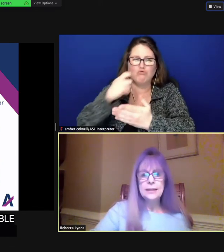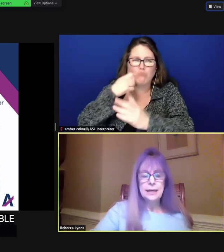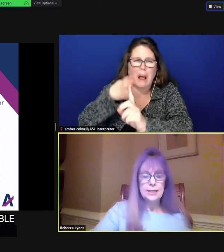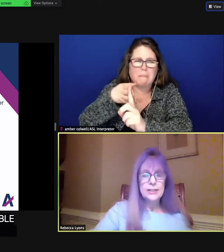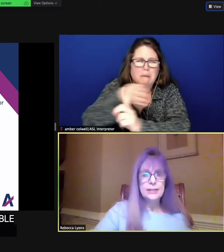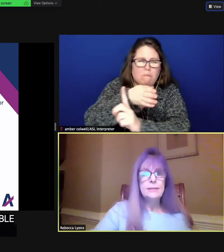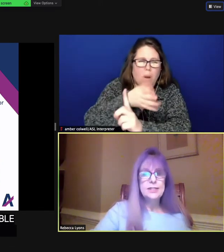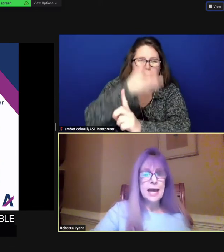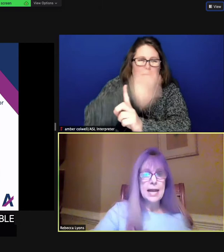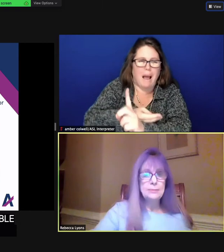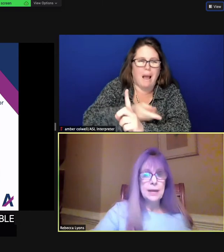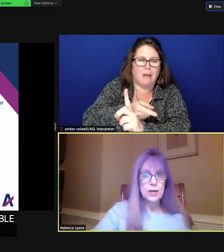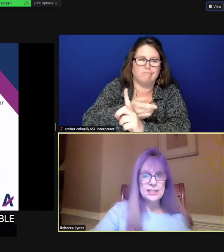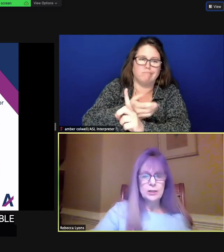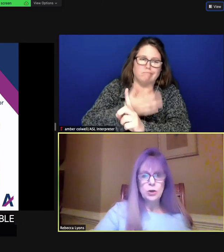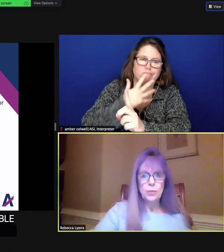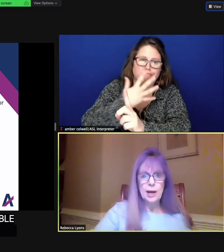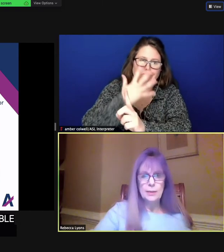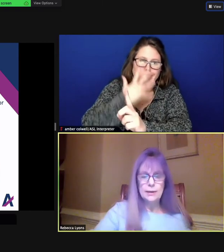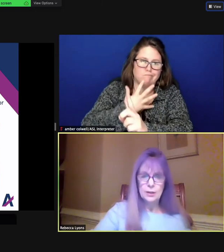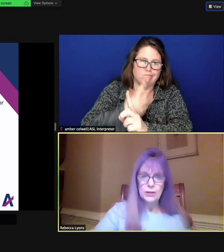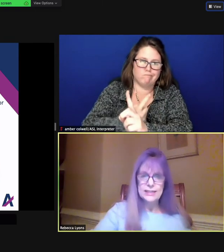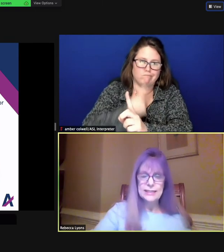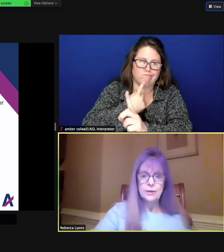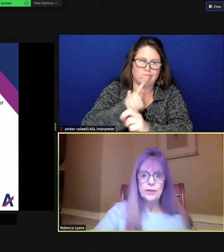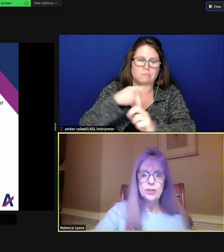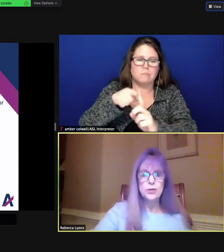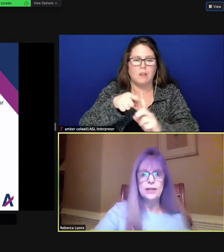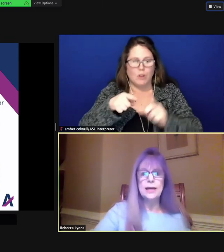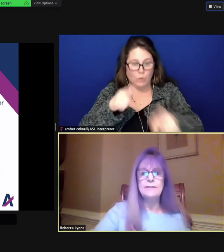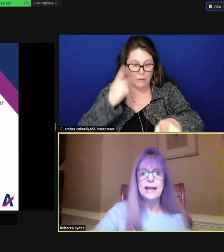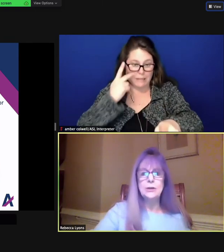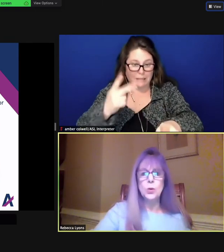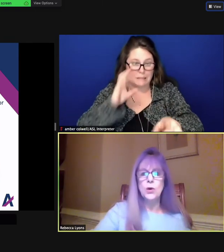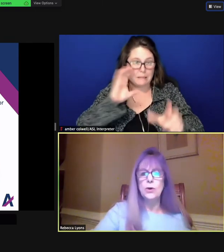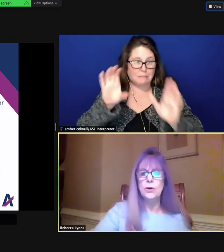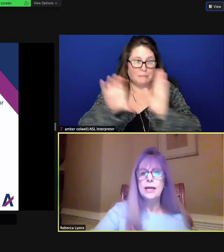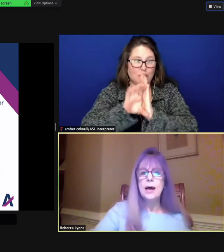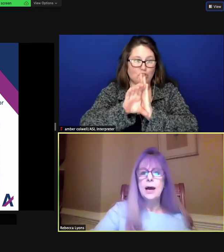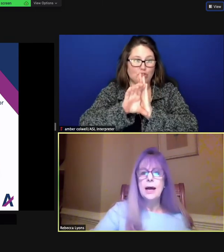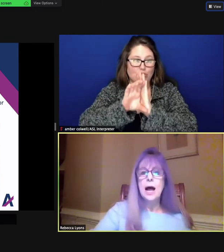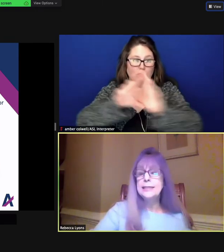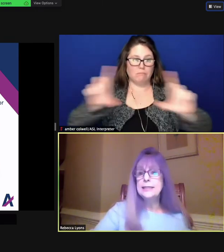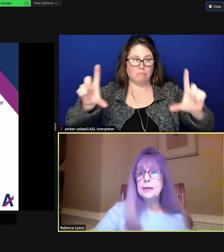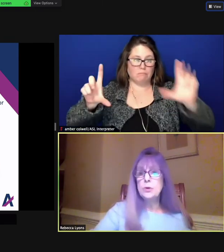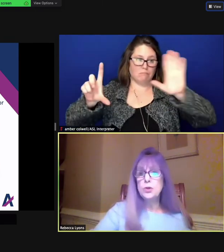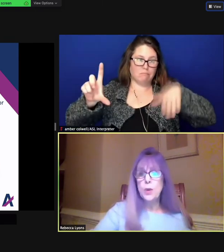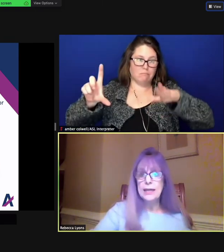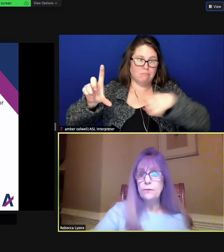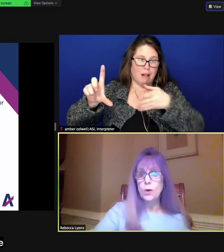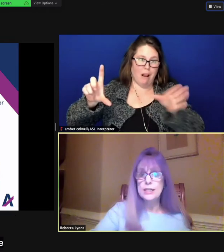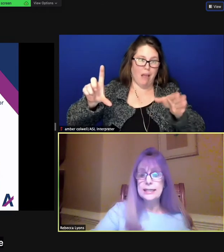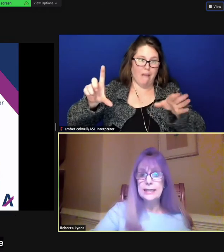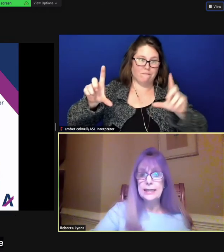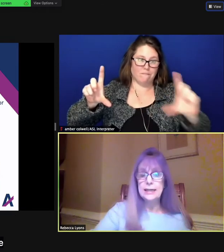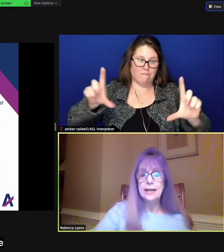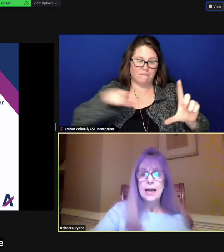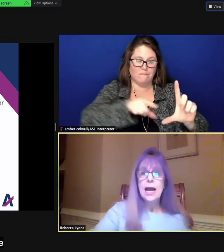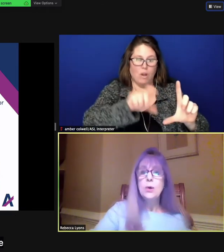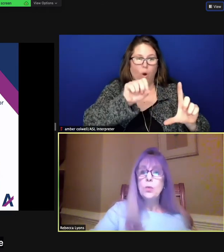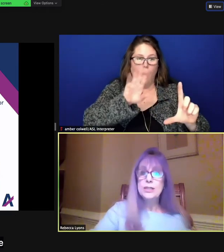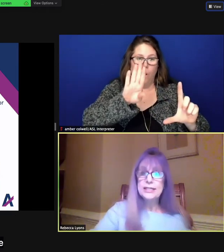act signed by President Obama, you can see the picture in the left-hand corner, on December